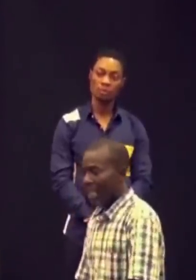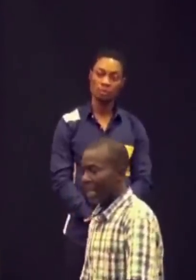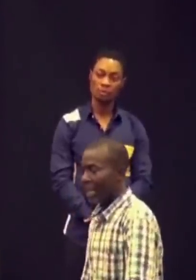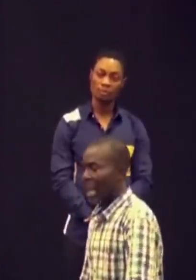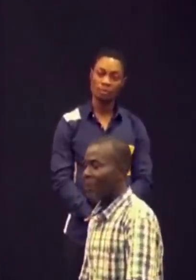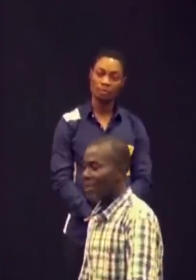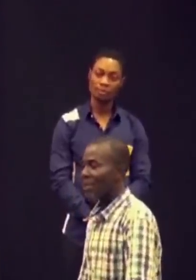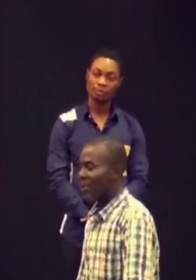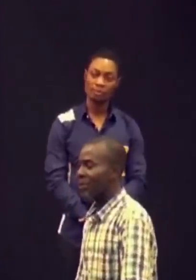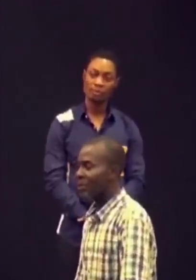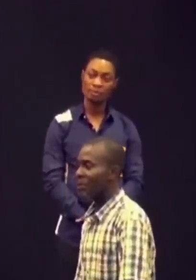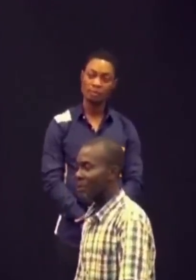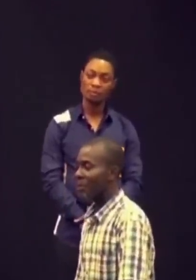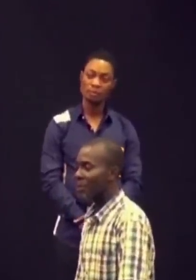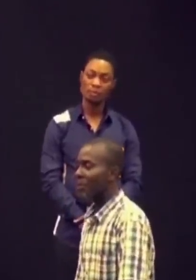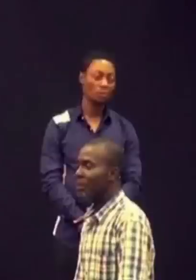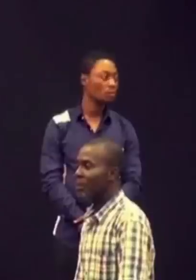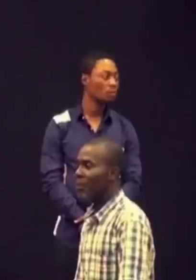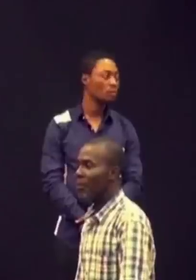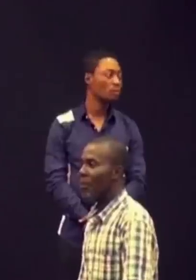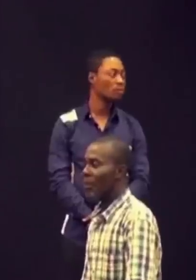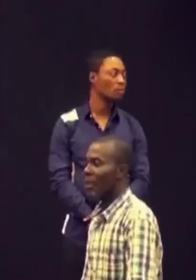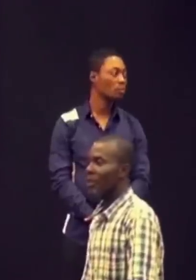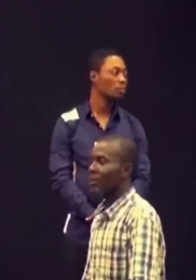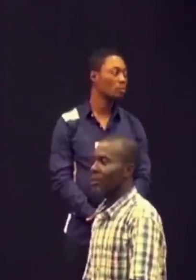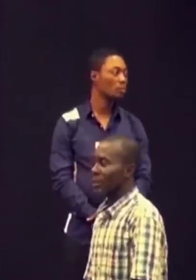Jeremiah eh simple as that mo ti ri